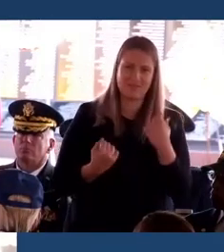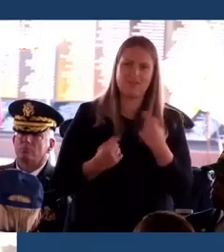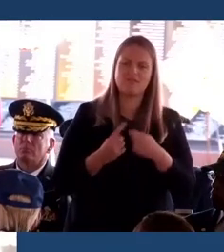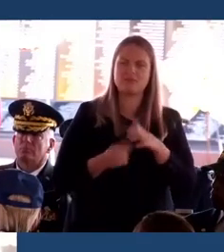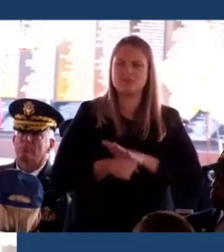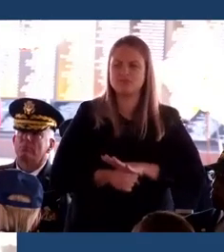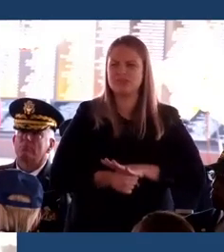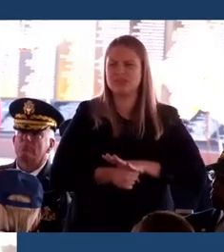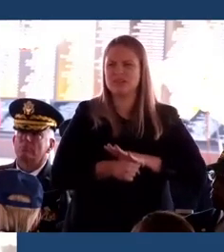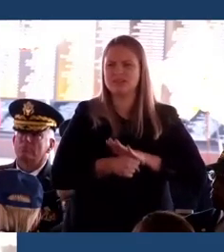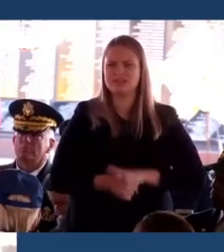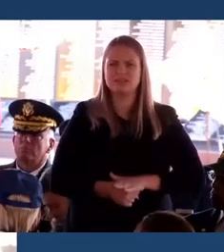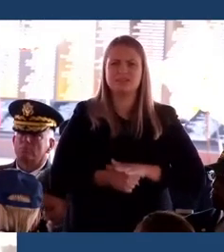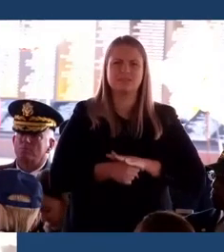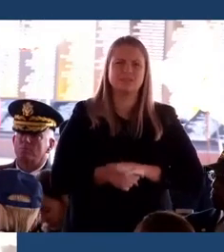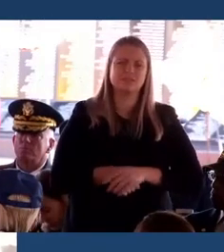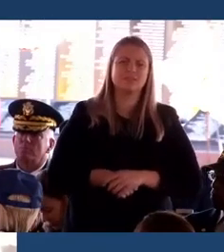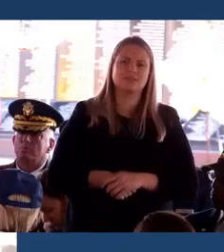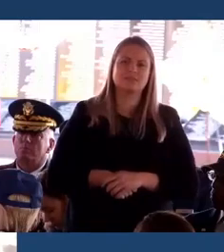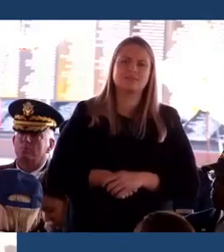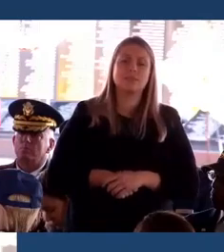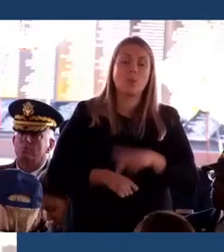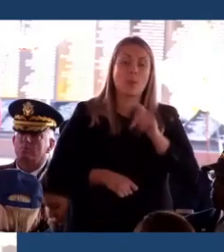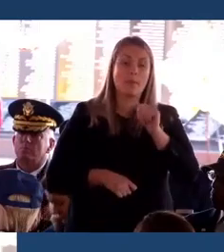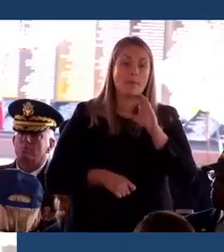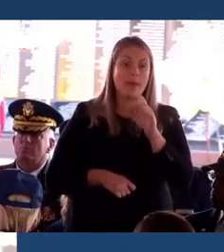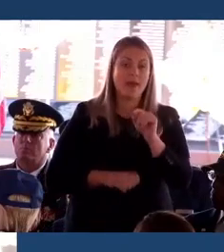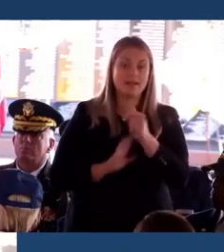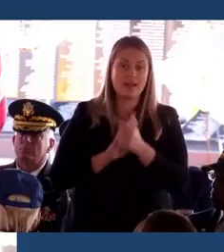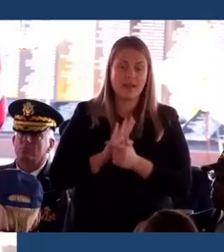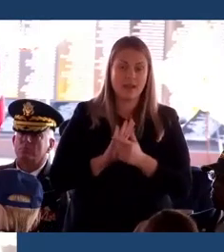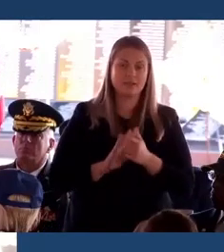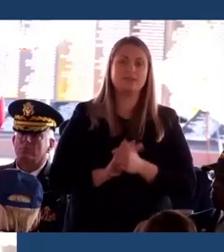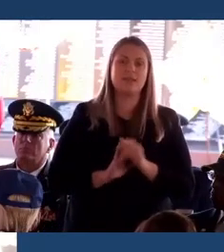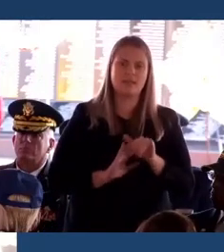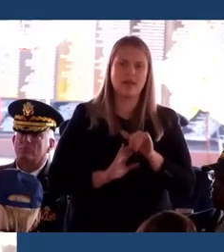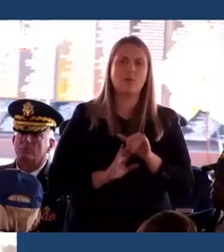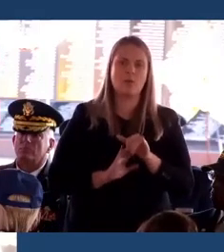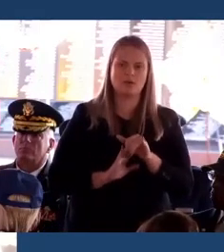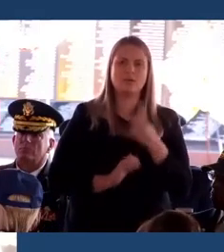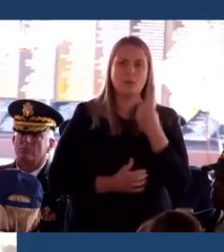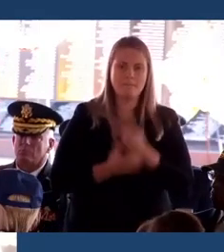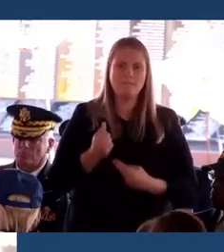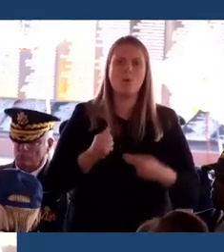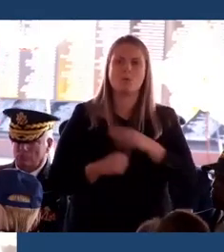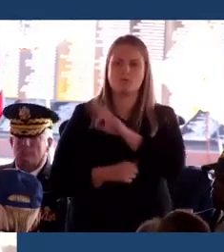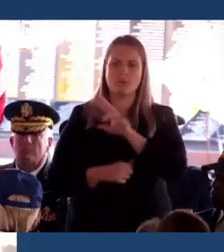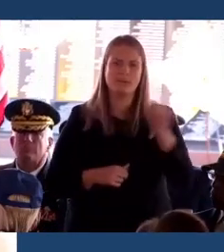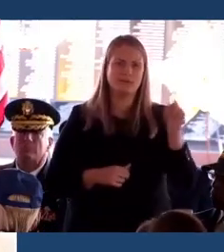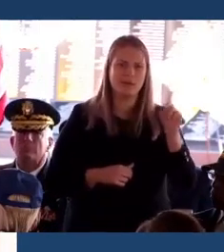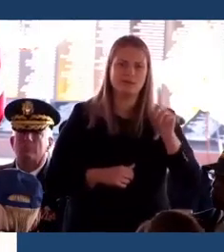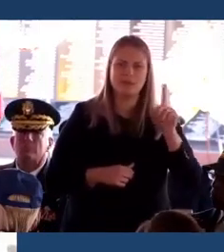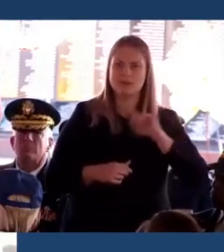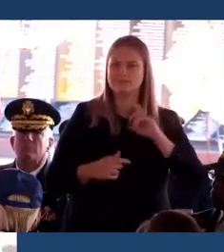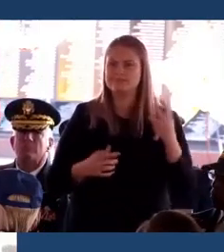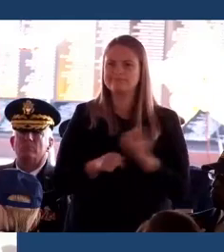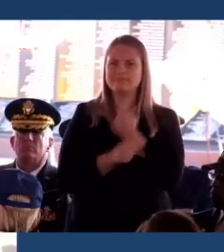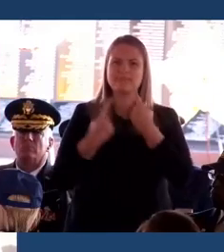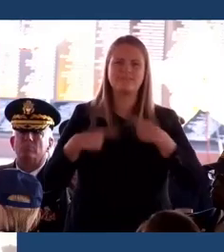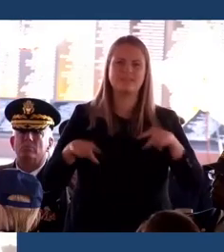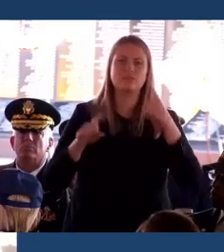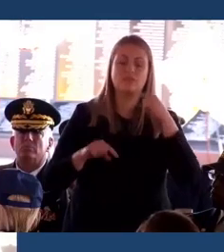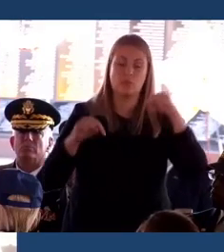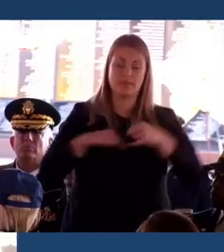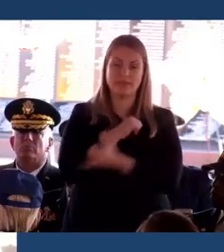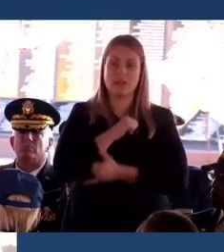stress. So the PAC Act was a bipartisan victory for this country, but more importantly for